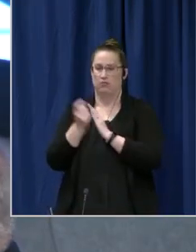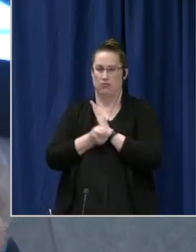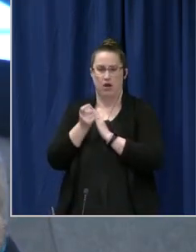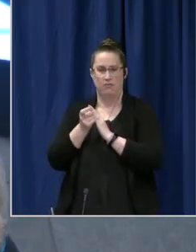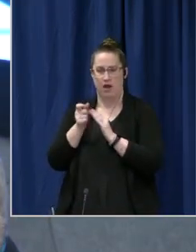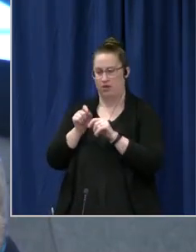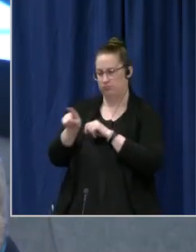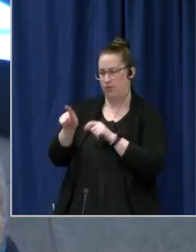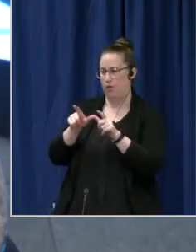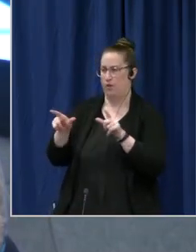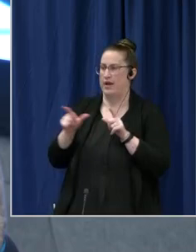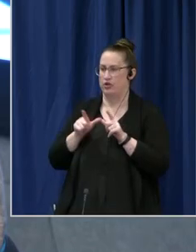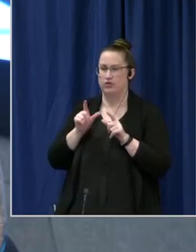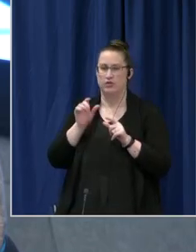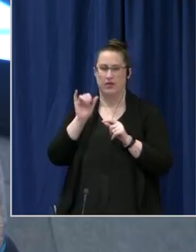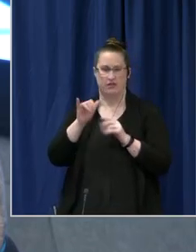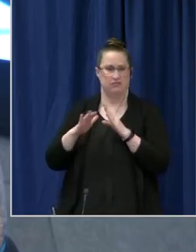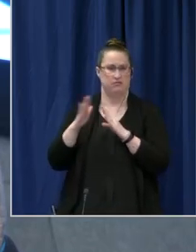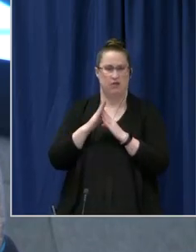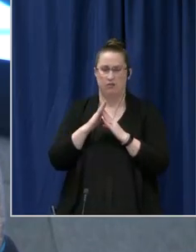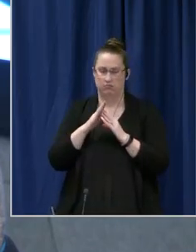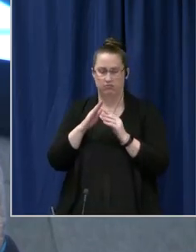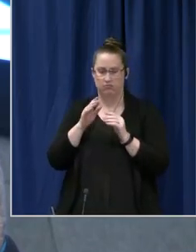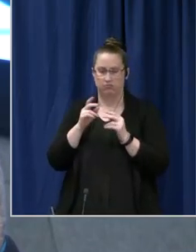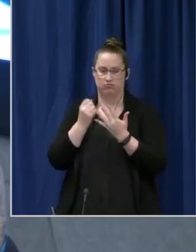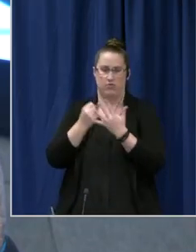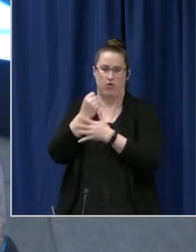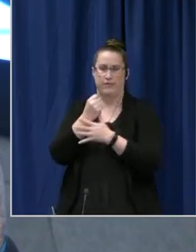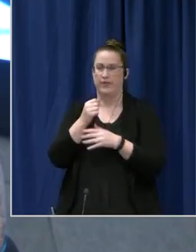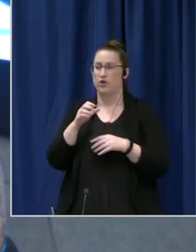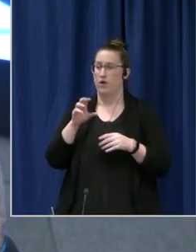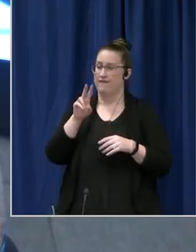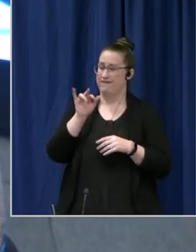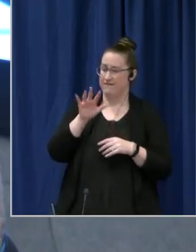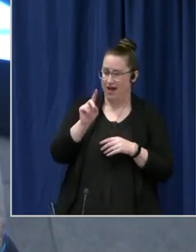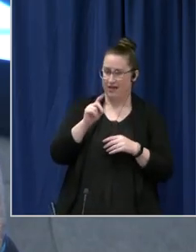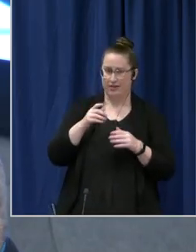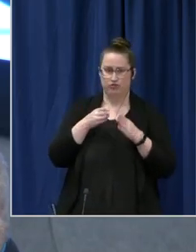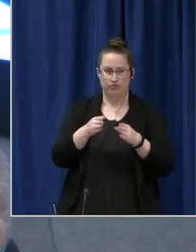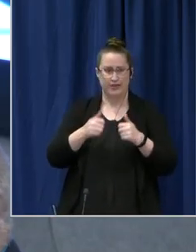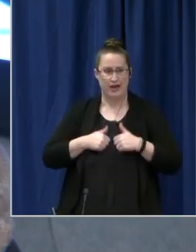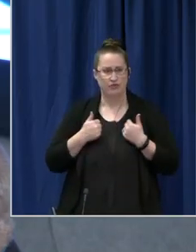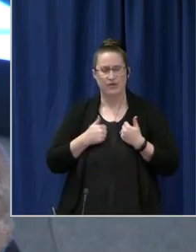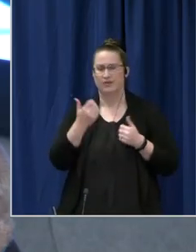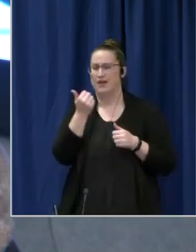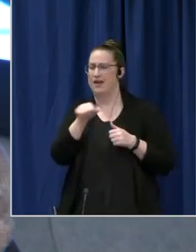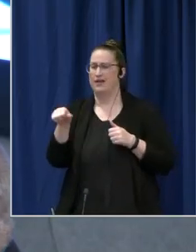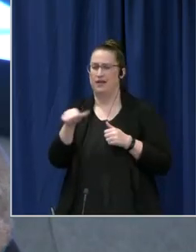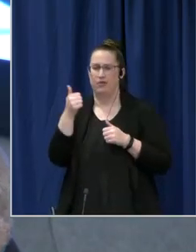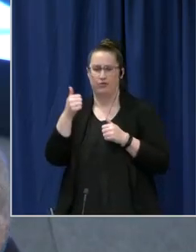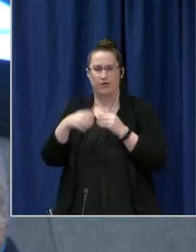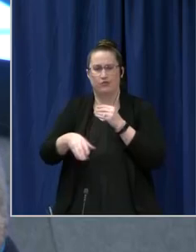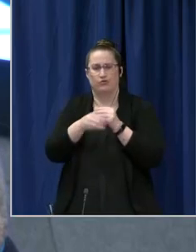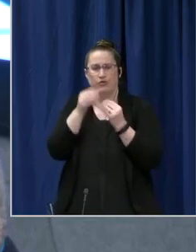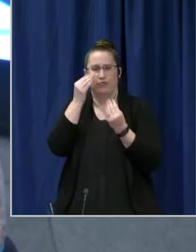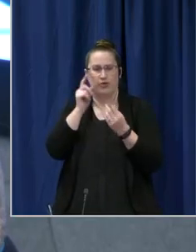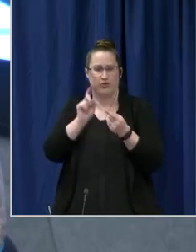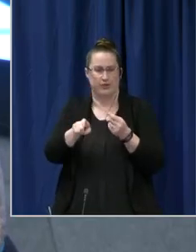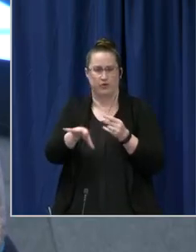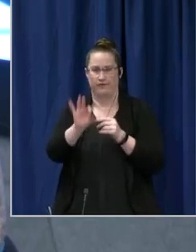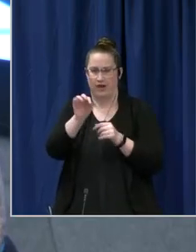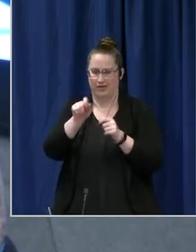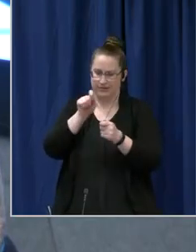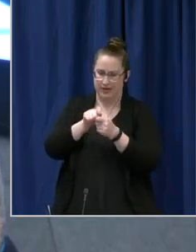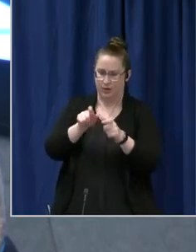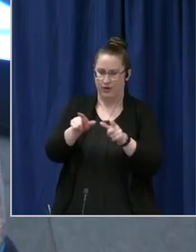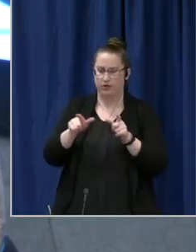gold standard of location information, your validated street address, plus the additional information needed to find you. For VoIP, for